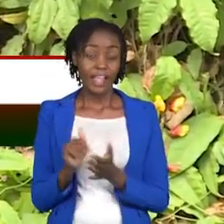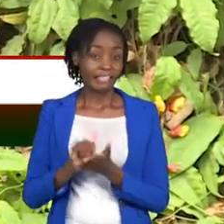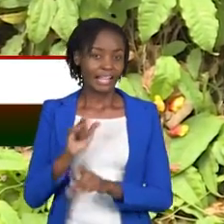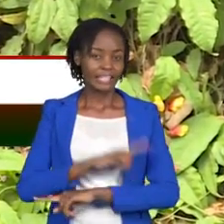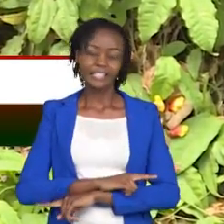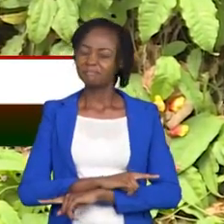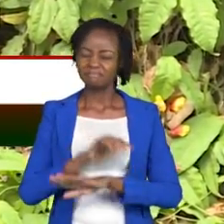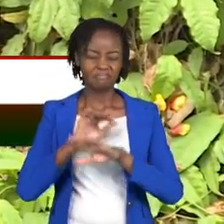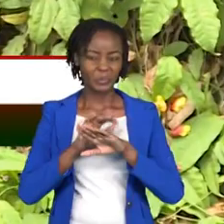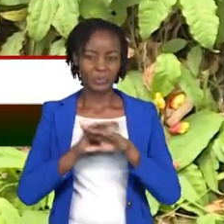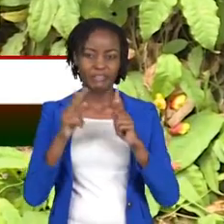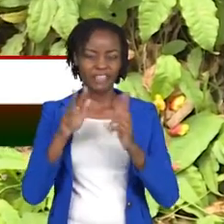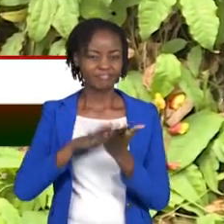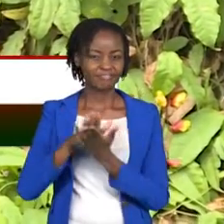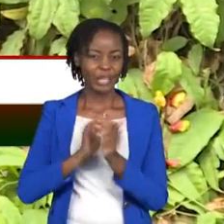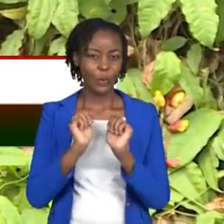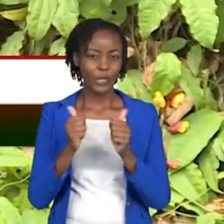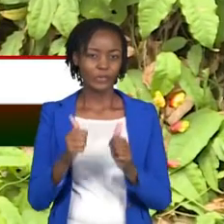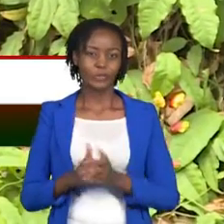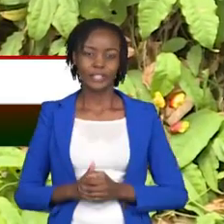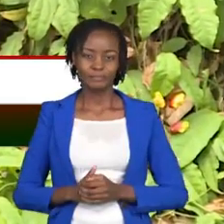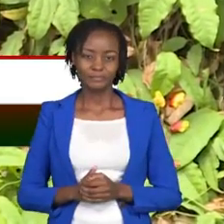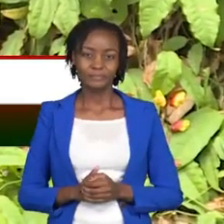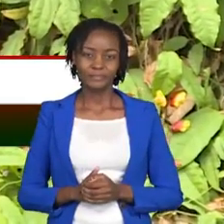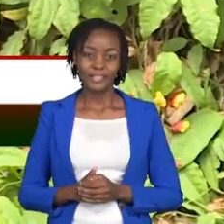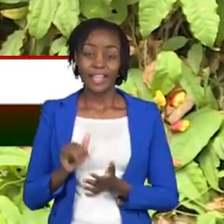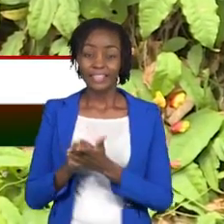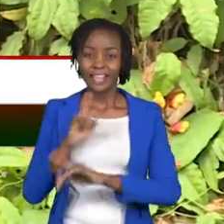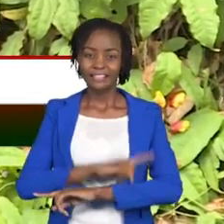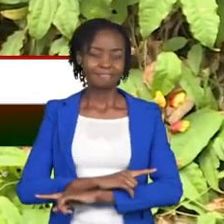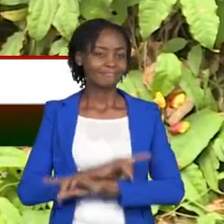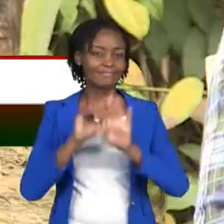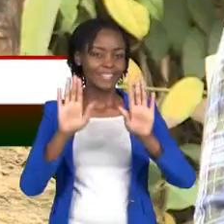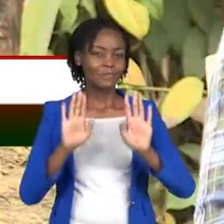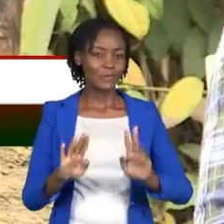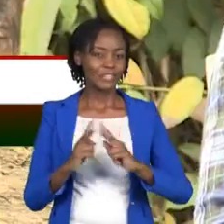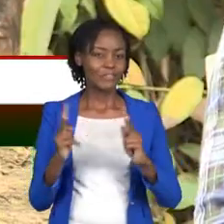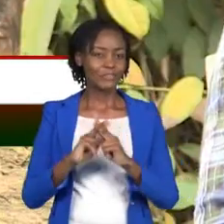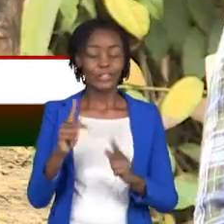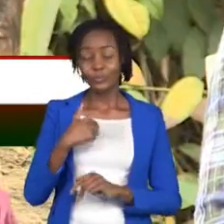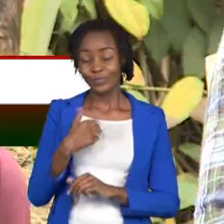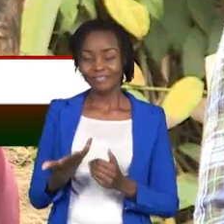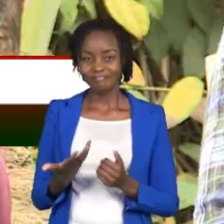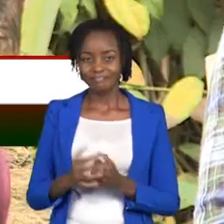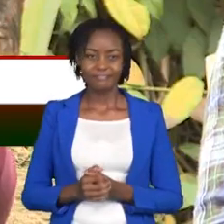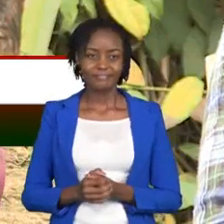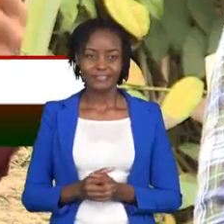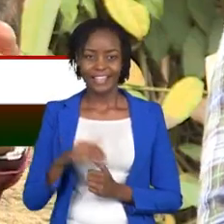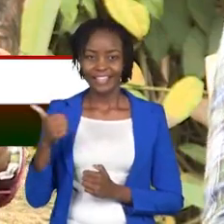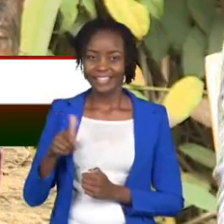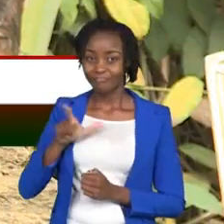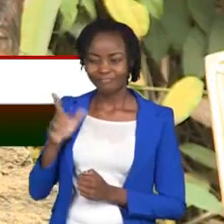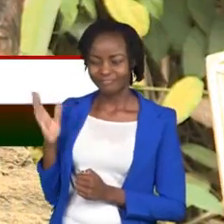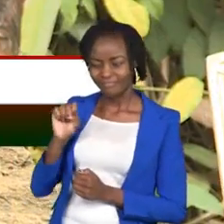interesting time and a very interesting day of the year. So it was very, very significant to me. Okay, maybe just to have a lady,